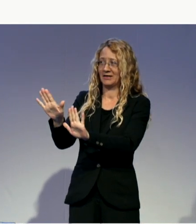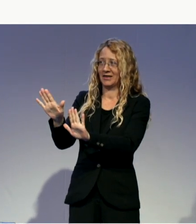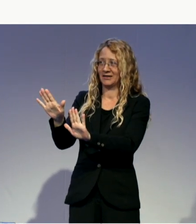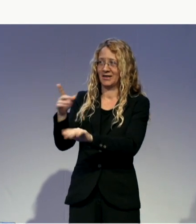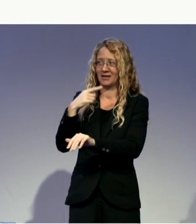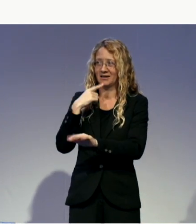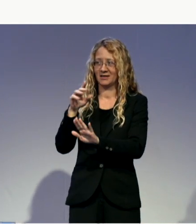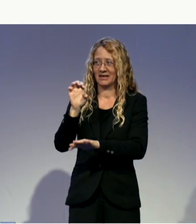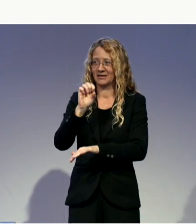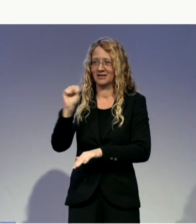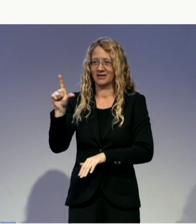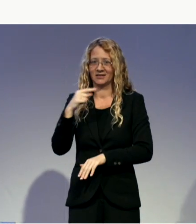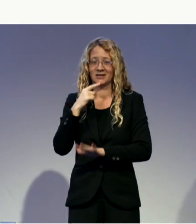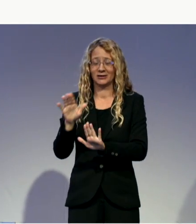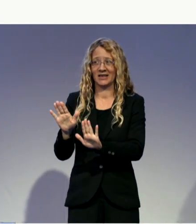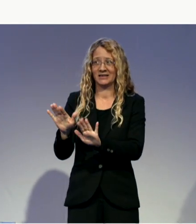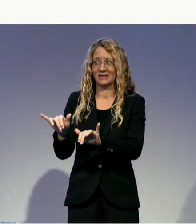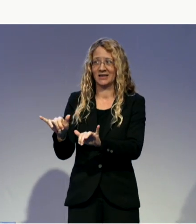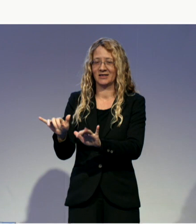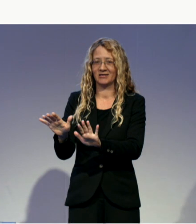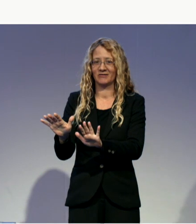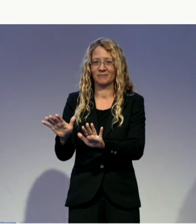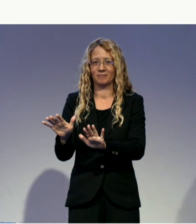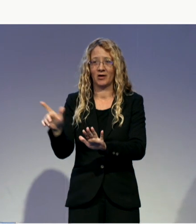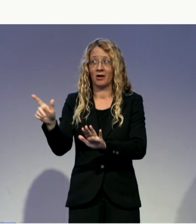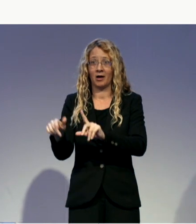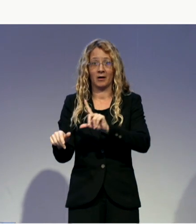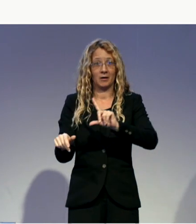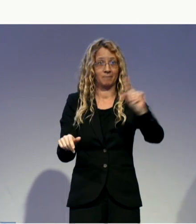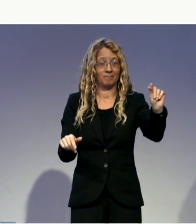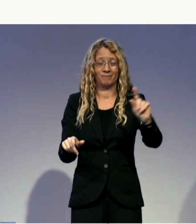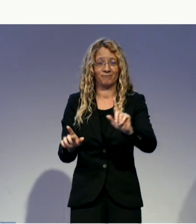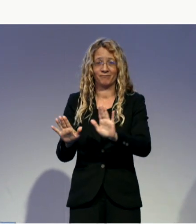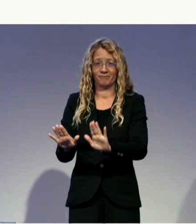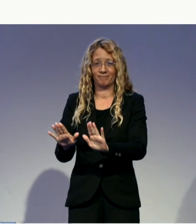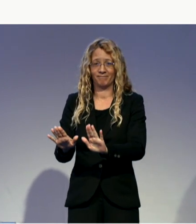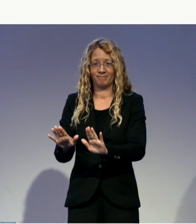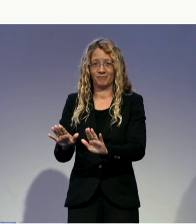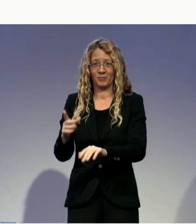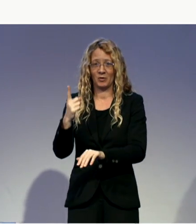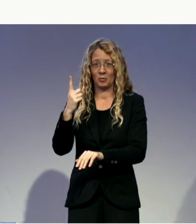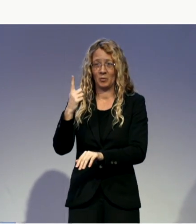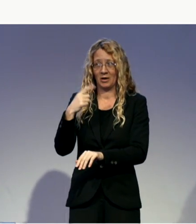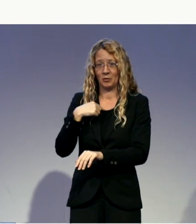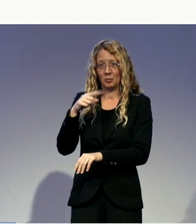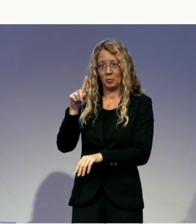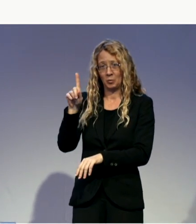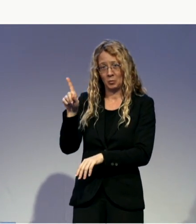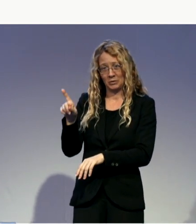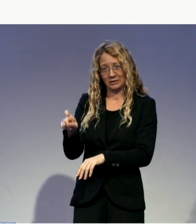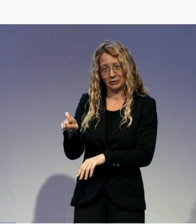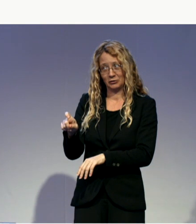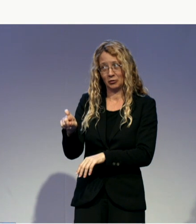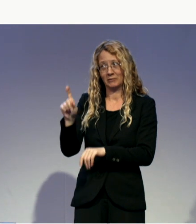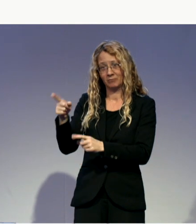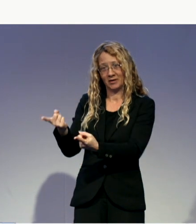Caroline, you're not leaving, and you have to answer us one question because you made one irritating remark yesterday. You said you're going